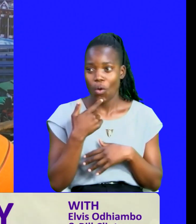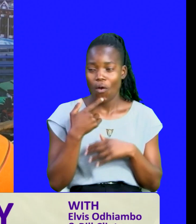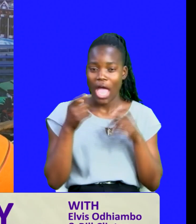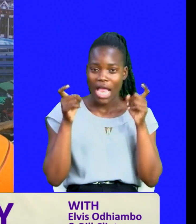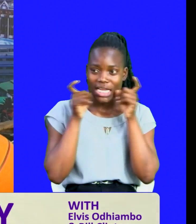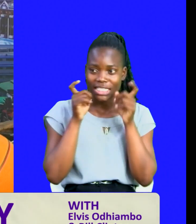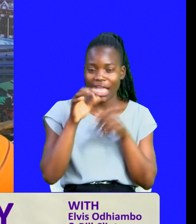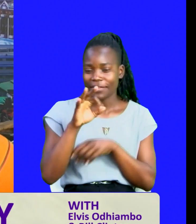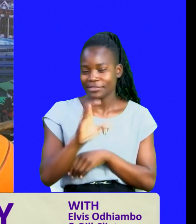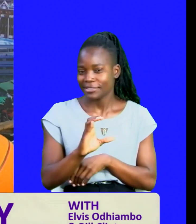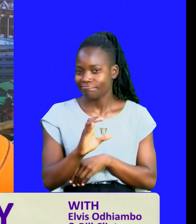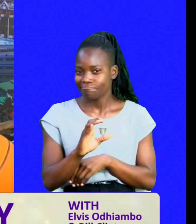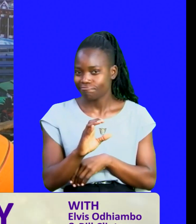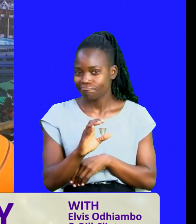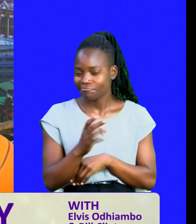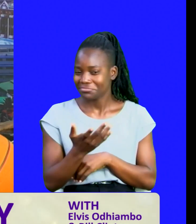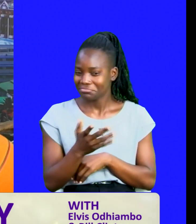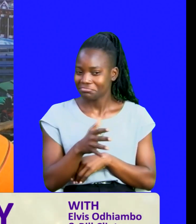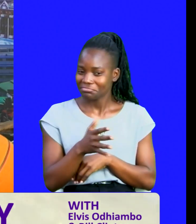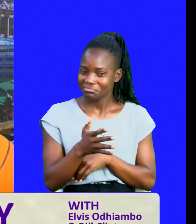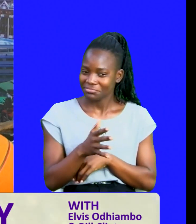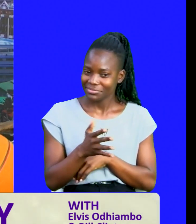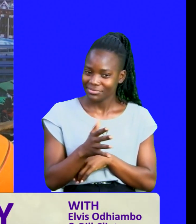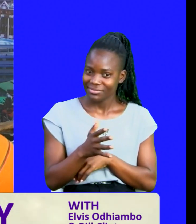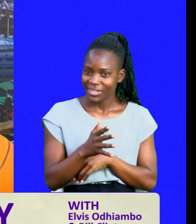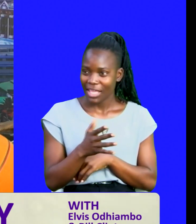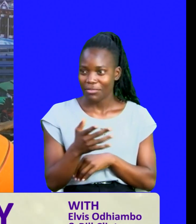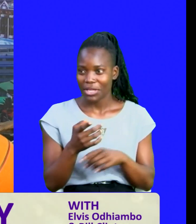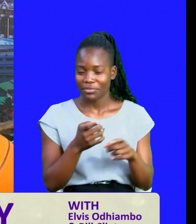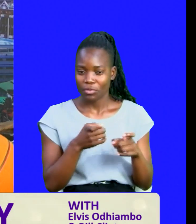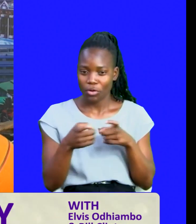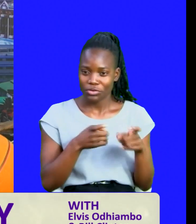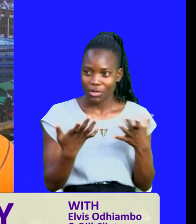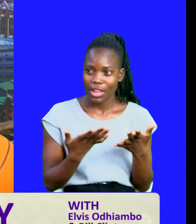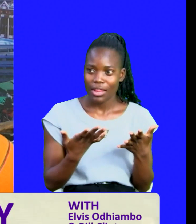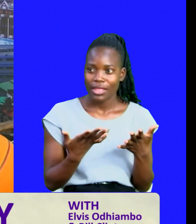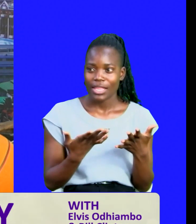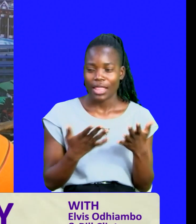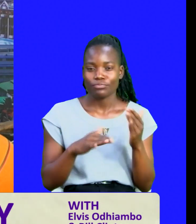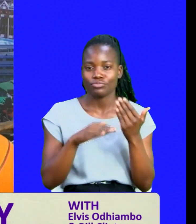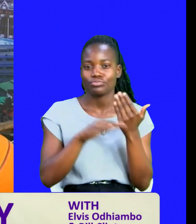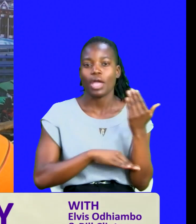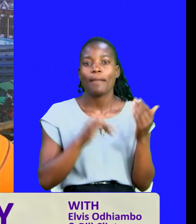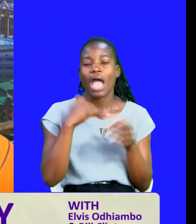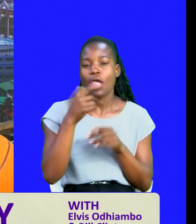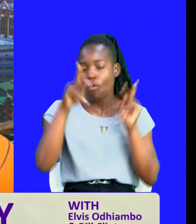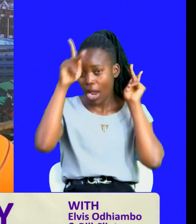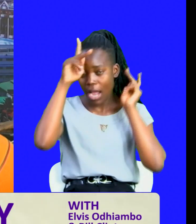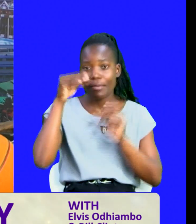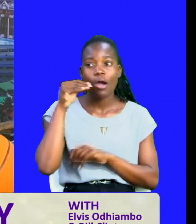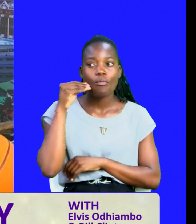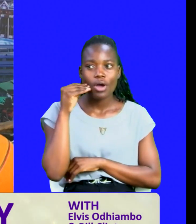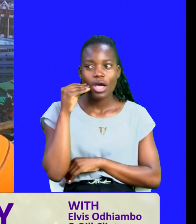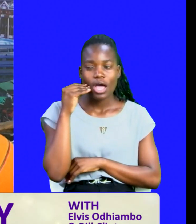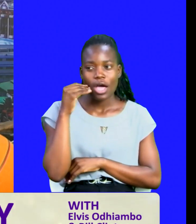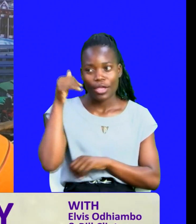who seem to have they have been controlled, they've been put at bay with Kakamega Homeboys. You remember after